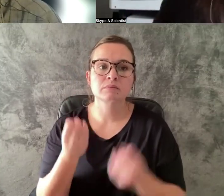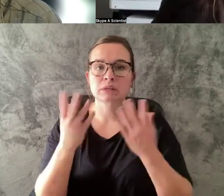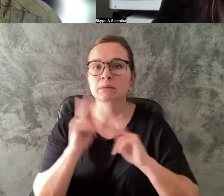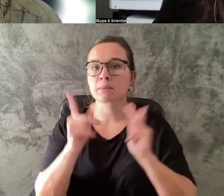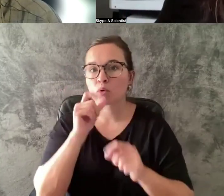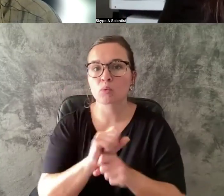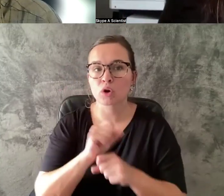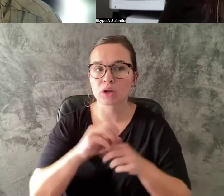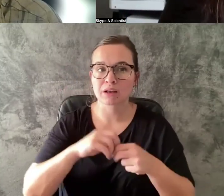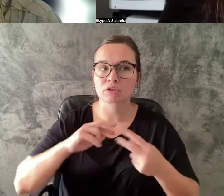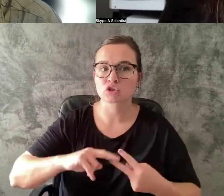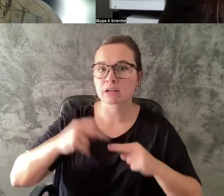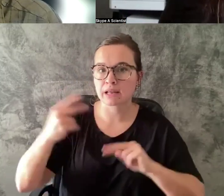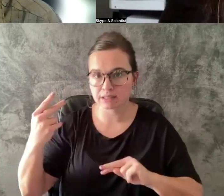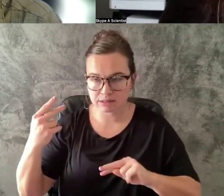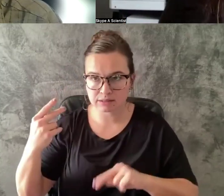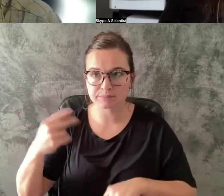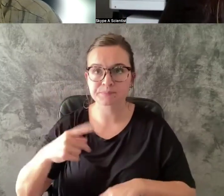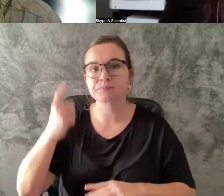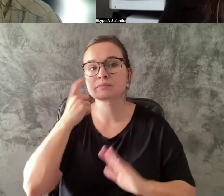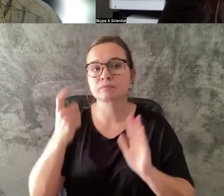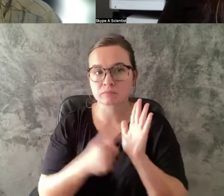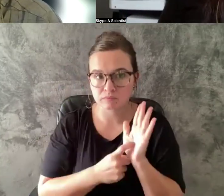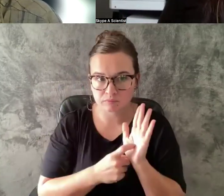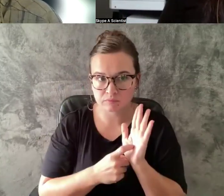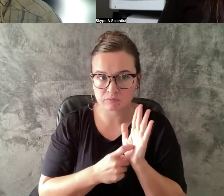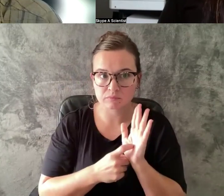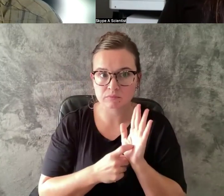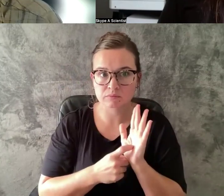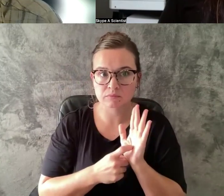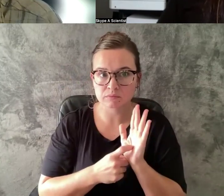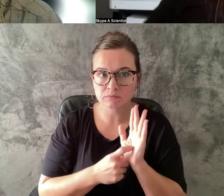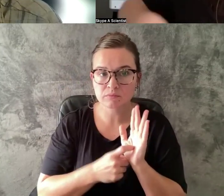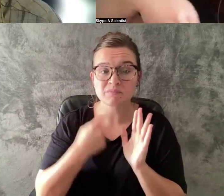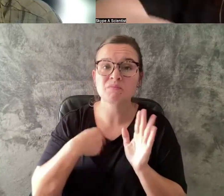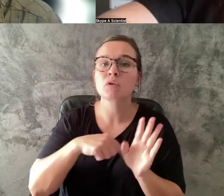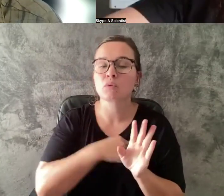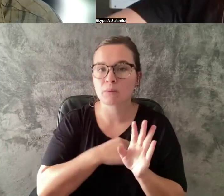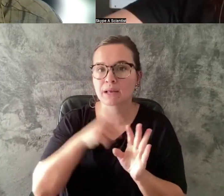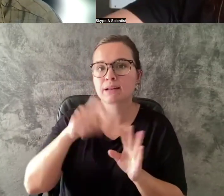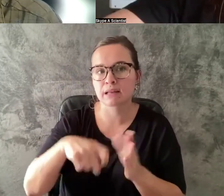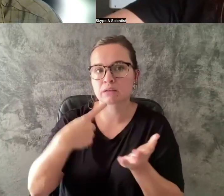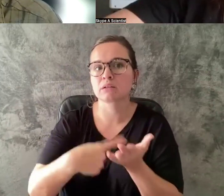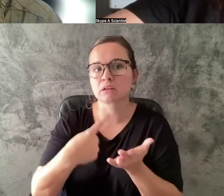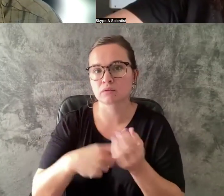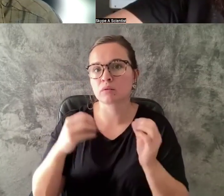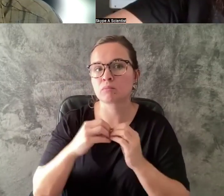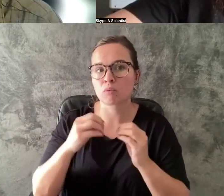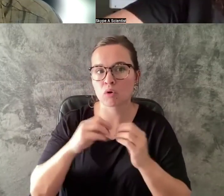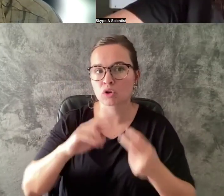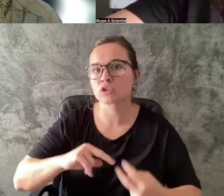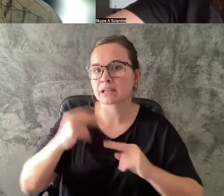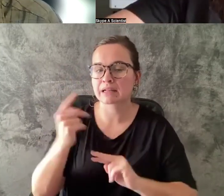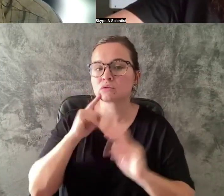in the genetics field or who teach genetics recognize is that we absolutely do need to be talking about genetics. It's a